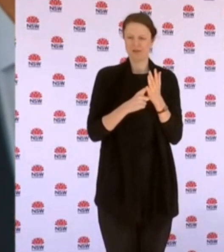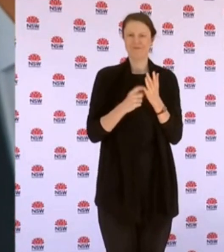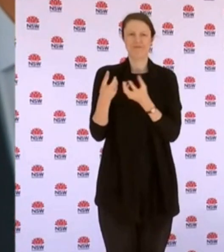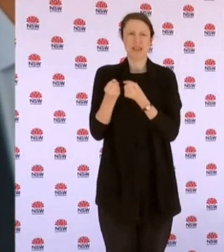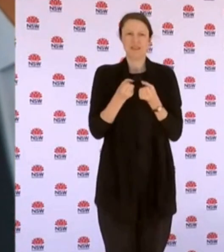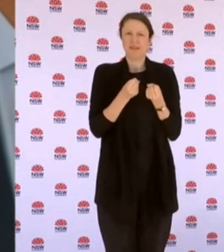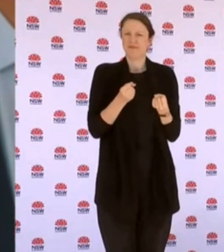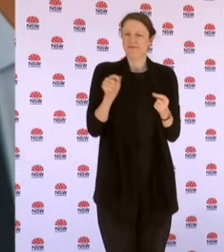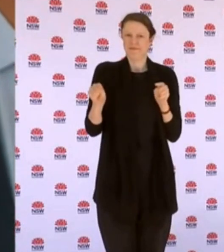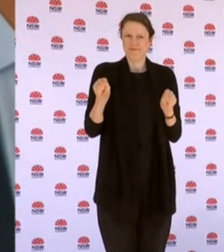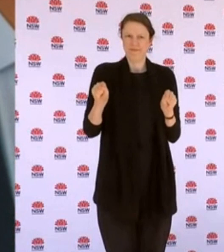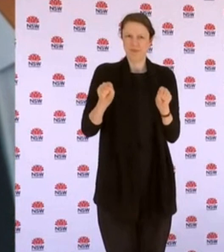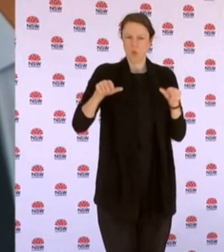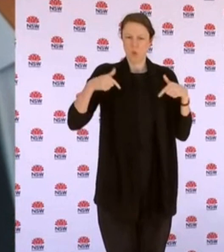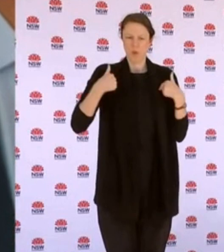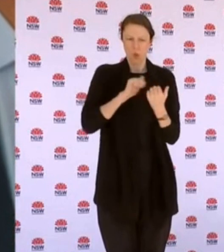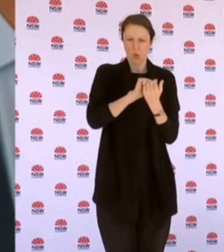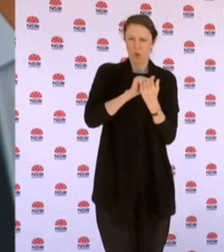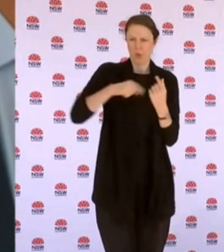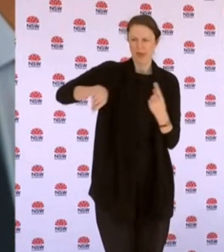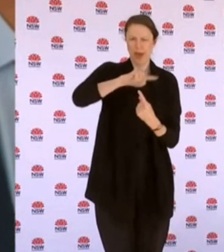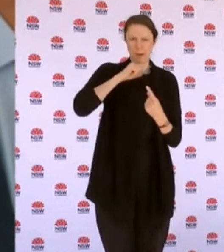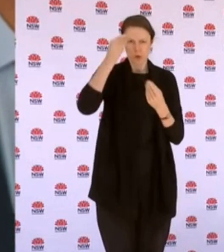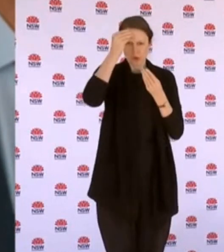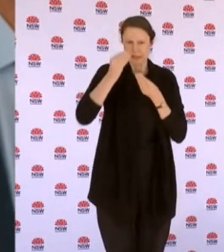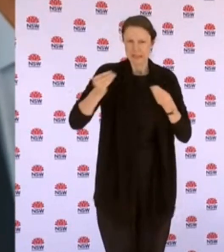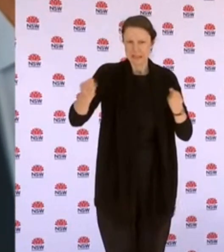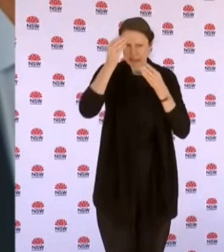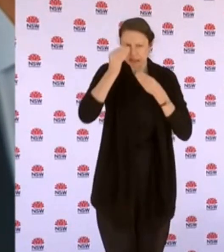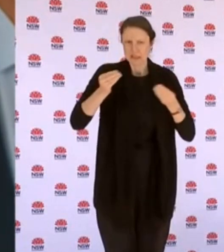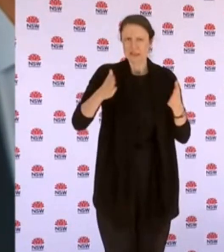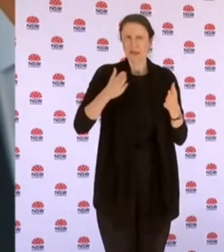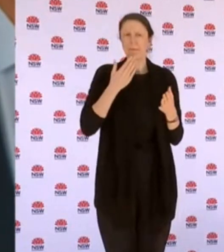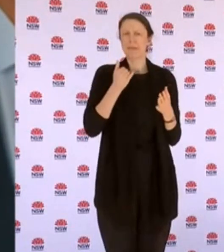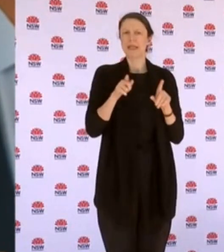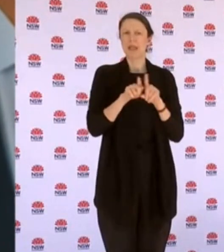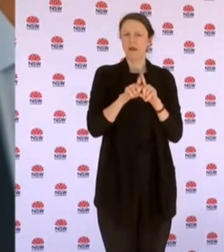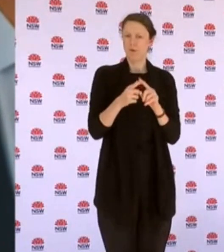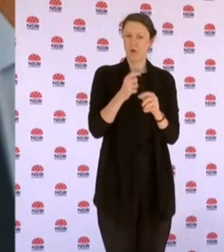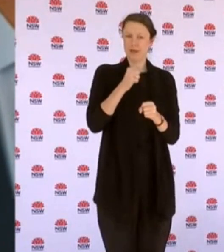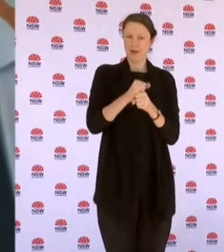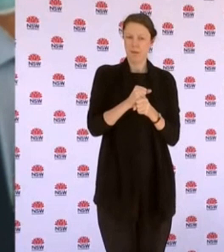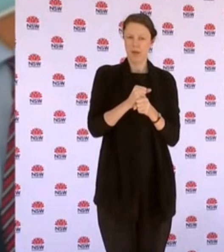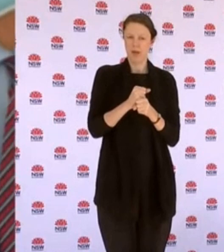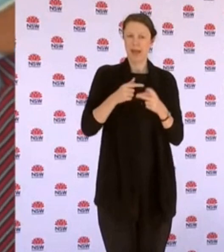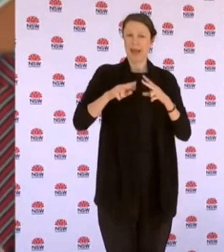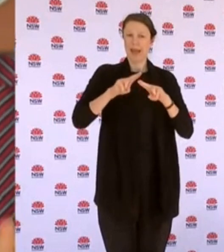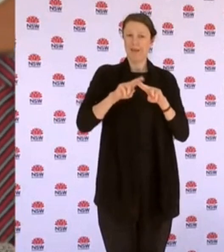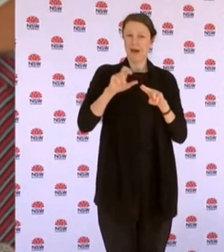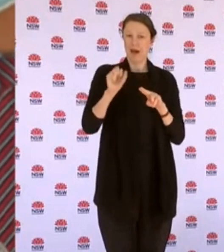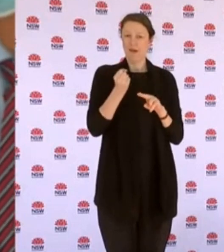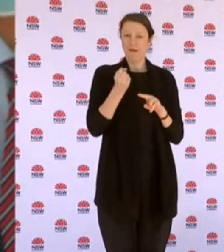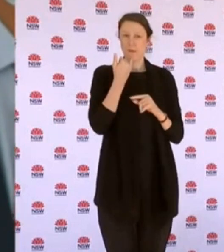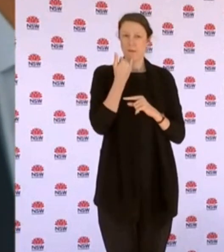and also the specialists to get messaging out for them to be alert. So suggesting that someone, for instance, rings if you've got a booking, an